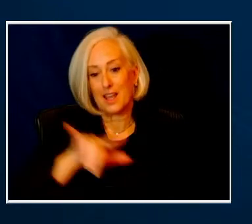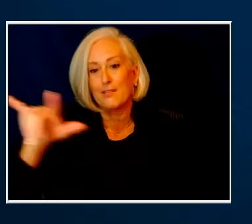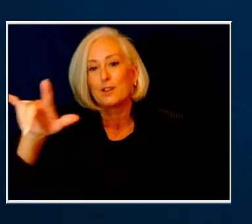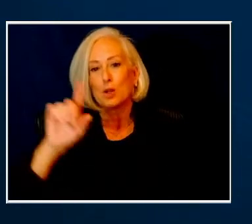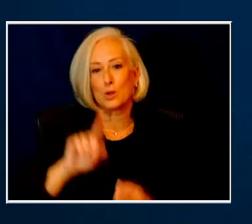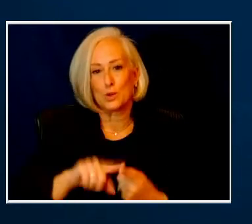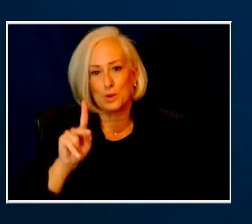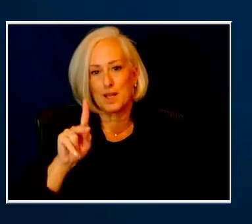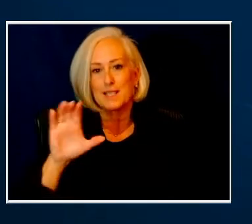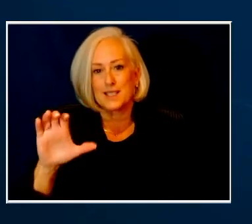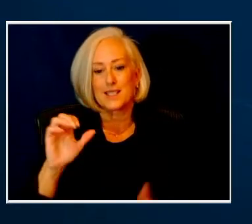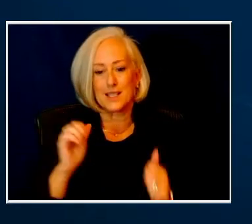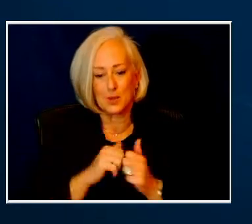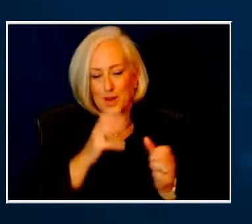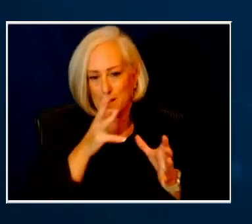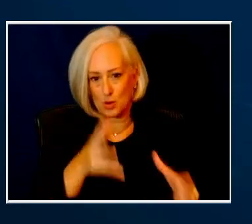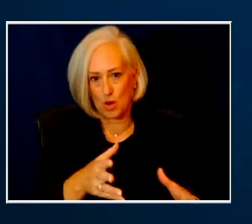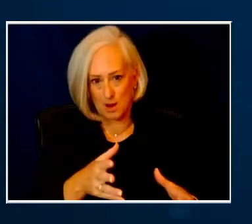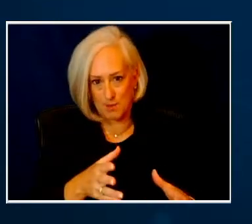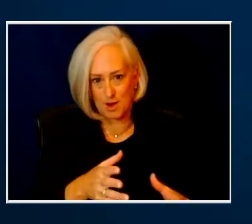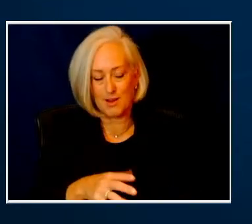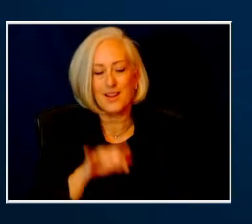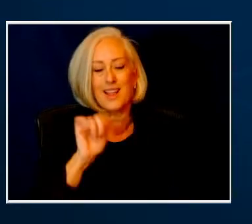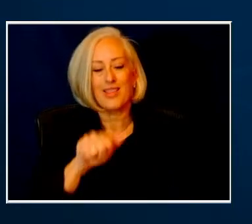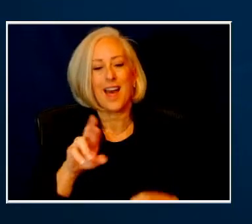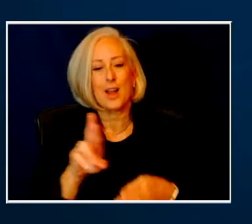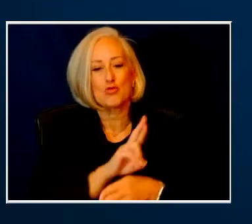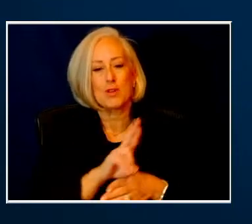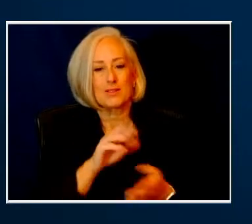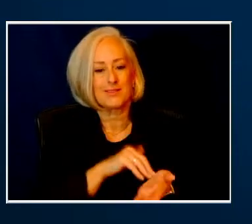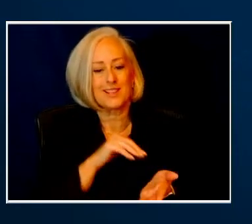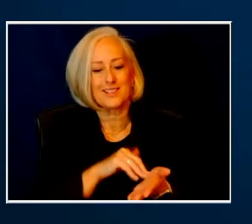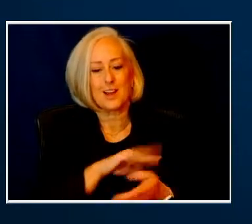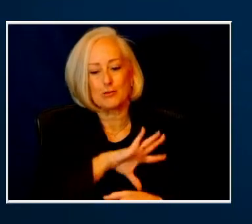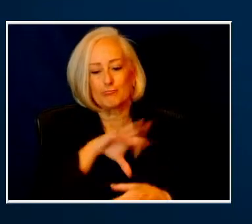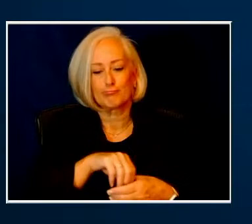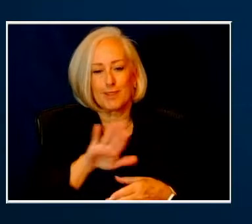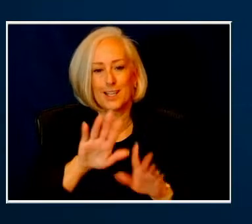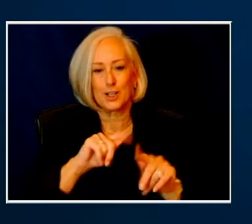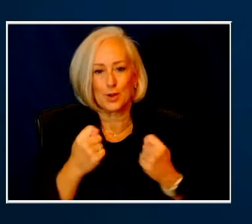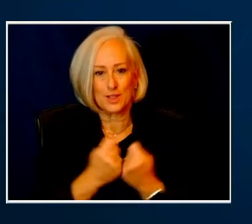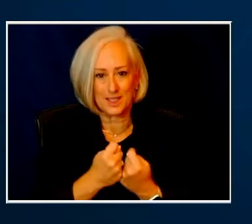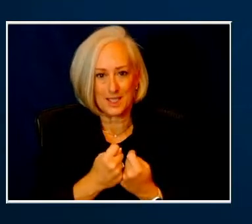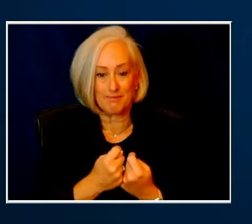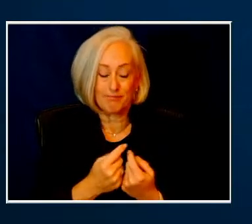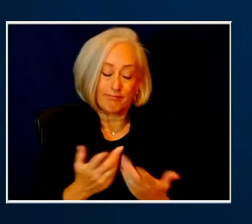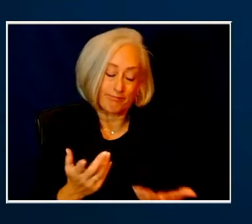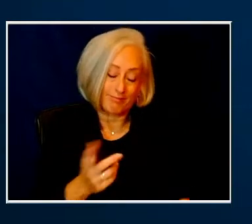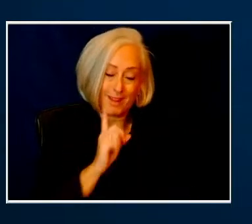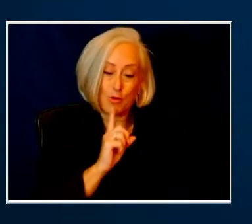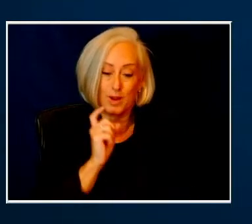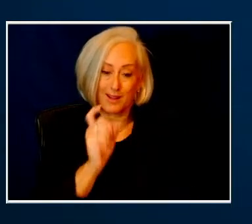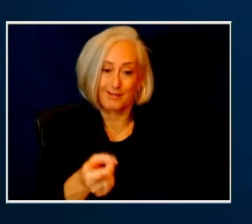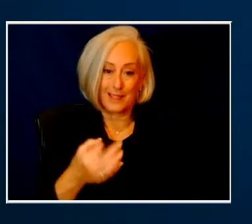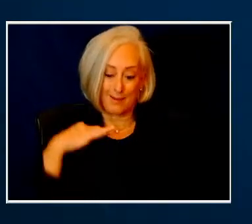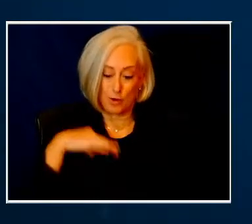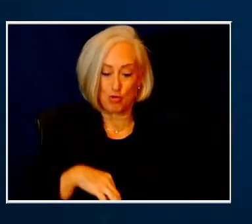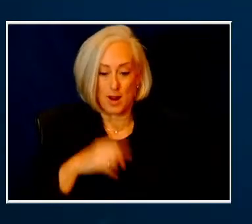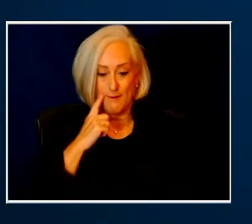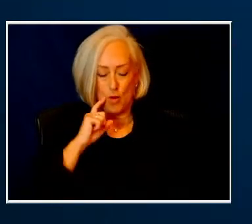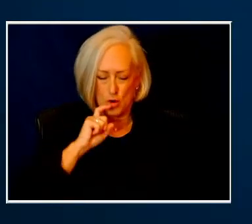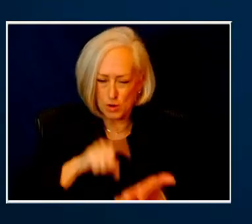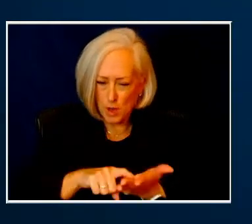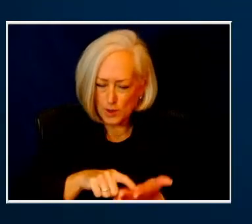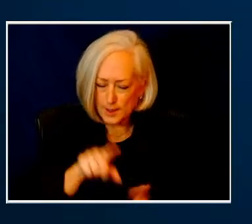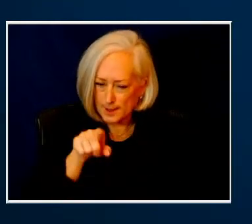was on her team. And I mean, I guess kind of credit him for noticing